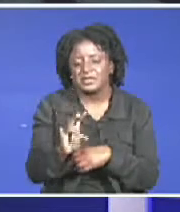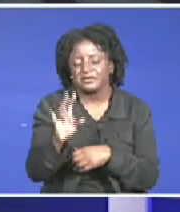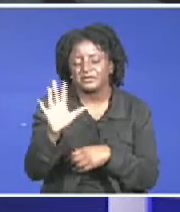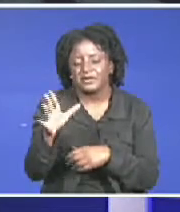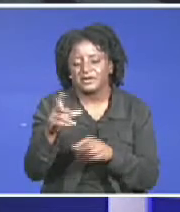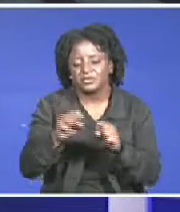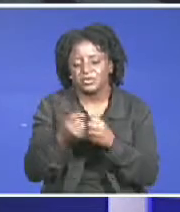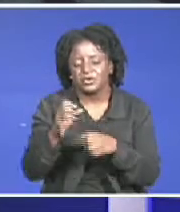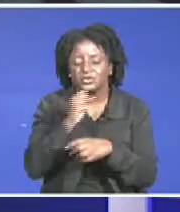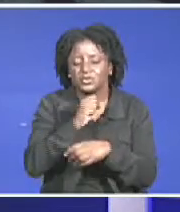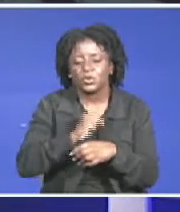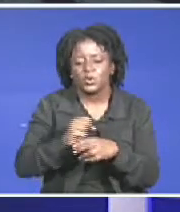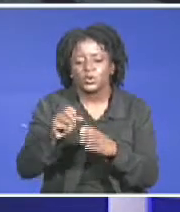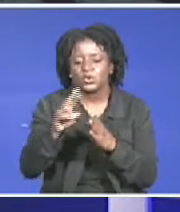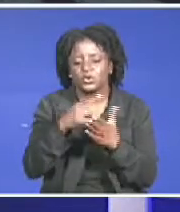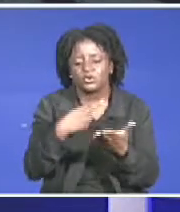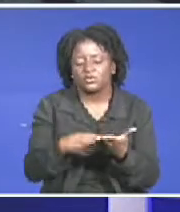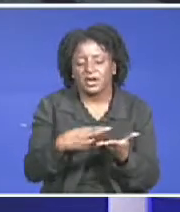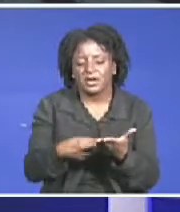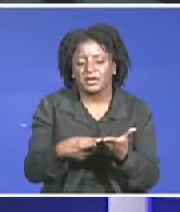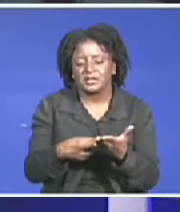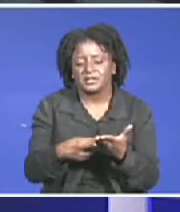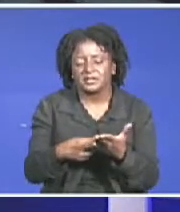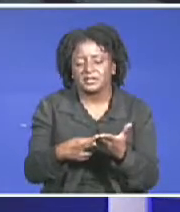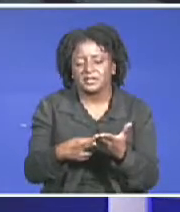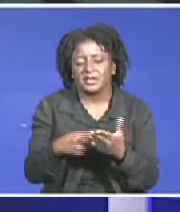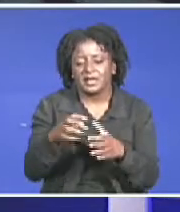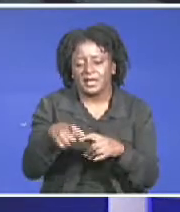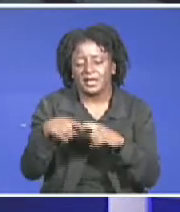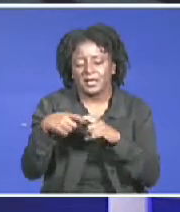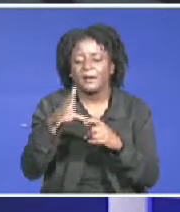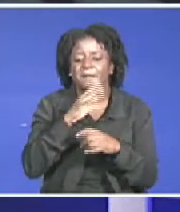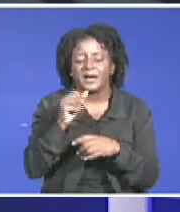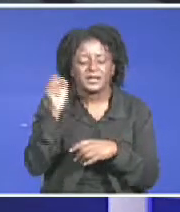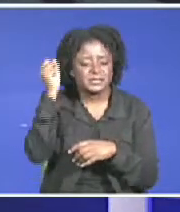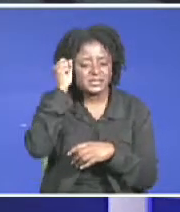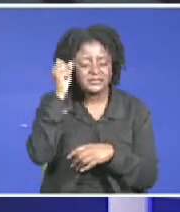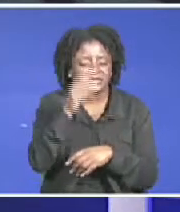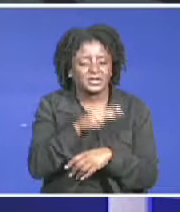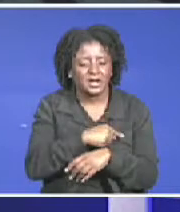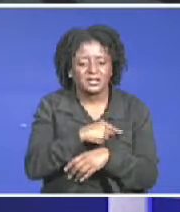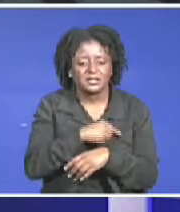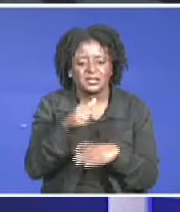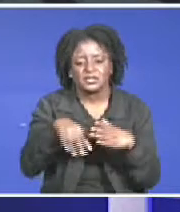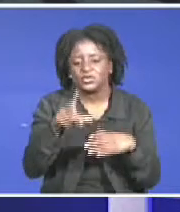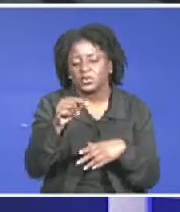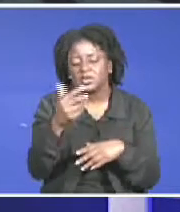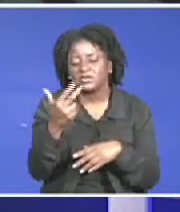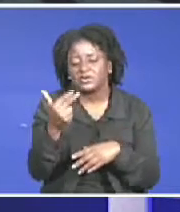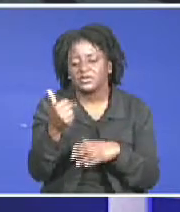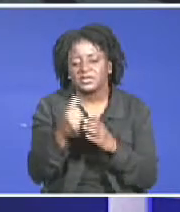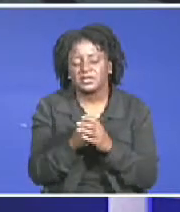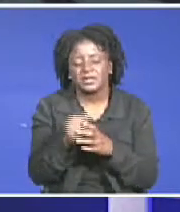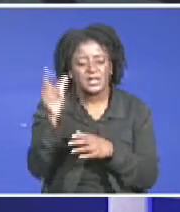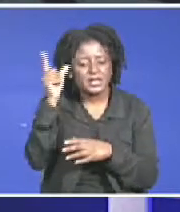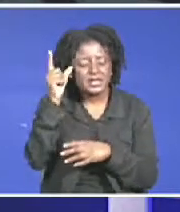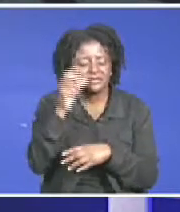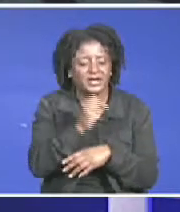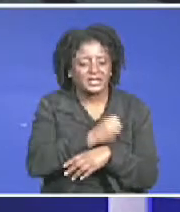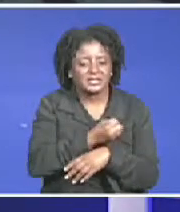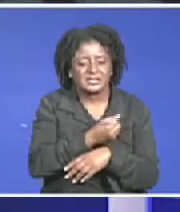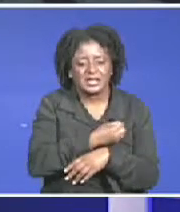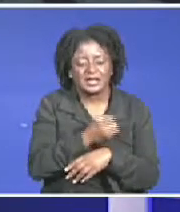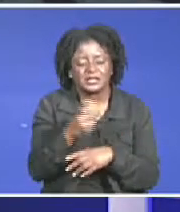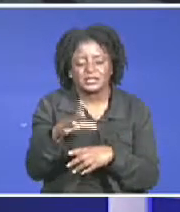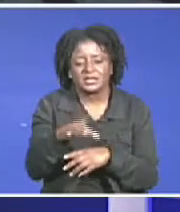old record previously held by Stephen Gardner of 20.76 set in 2013. Liban Superman Sands also picking up a win in the triple jump. He